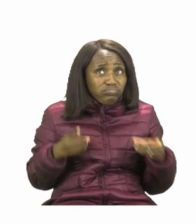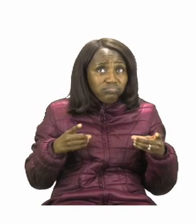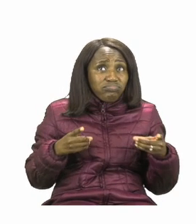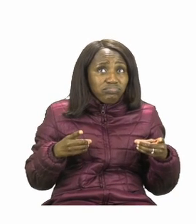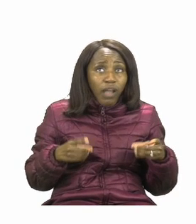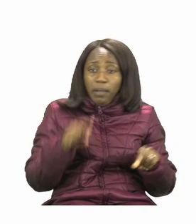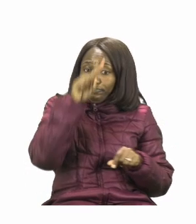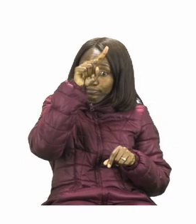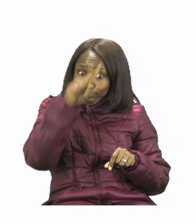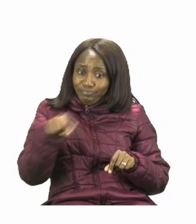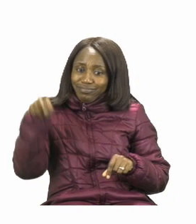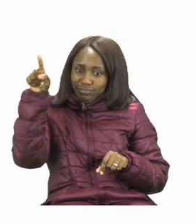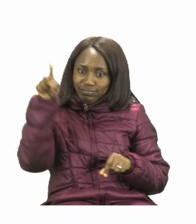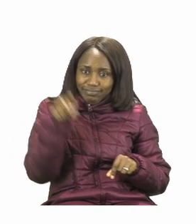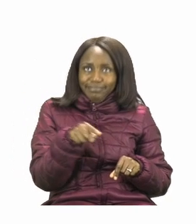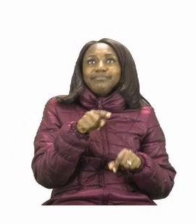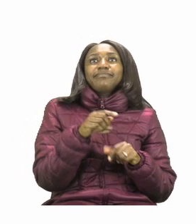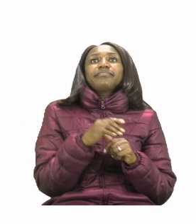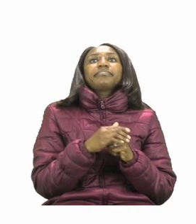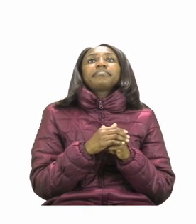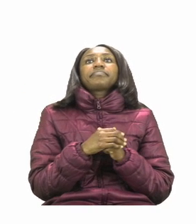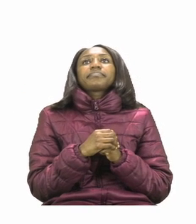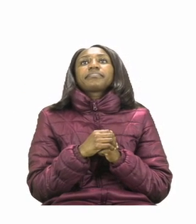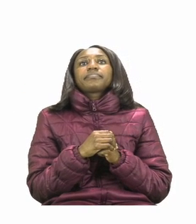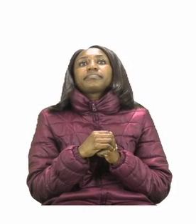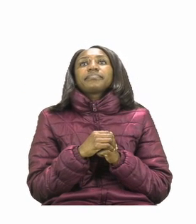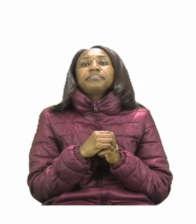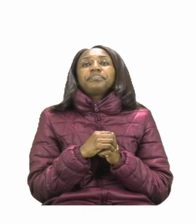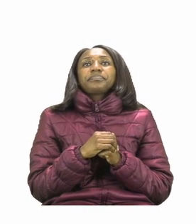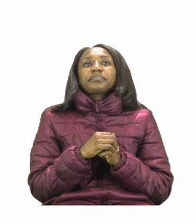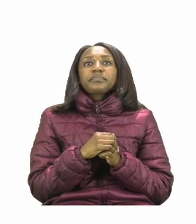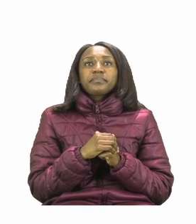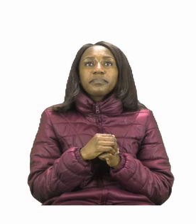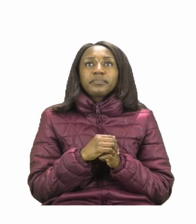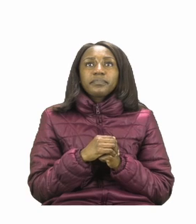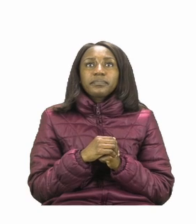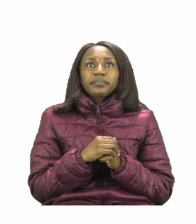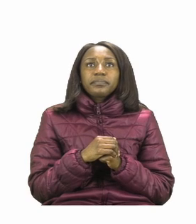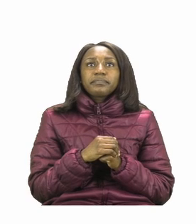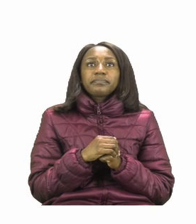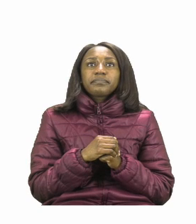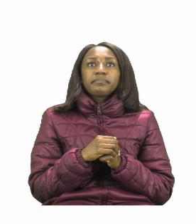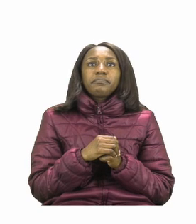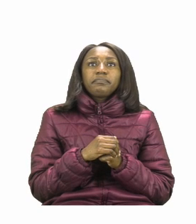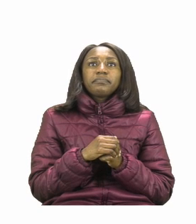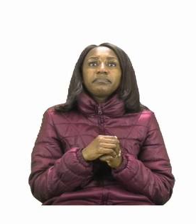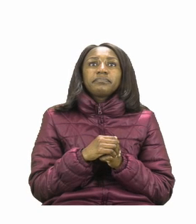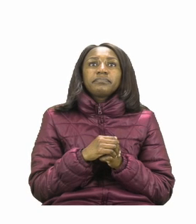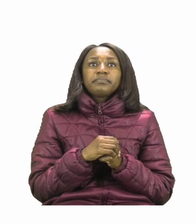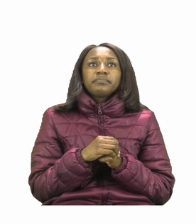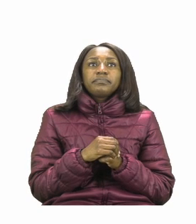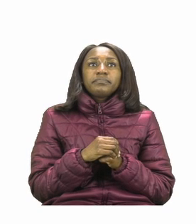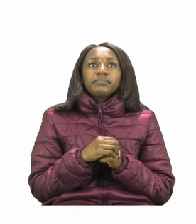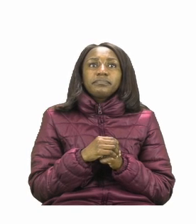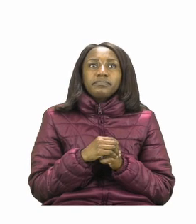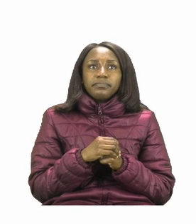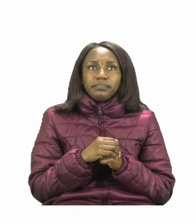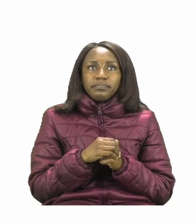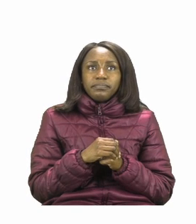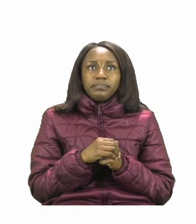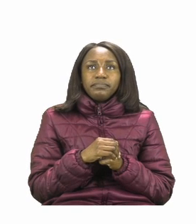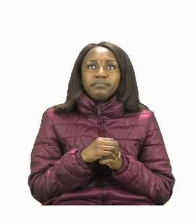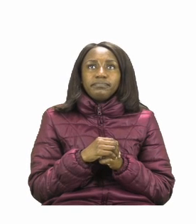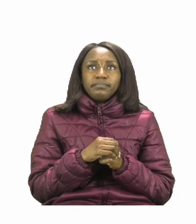it. But if you think this is distracting and the person may not pay attention to their cooking, which makes it